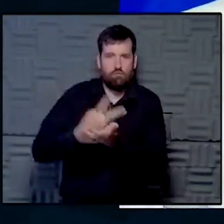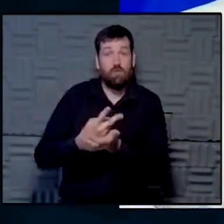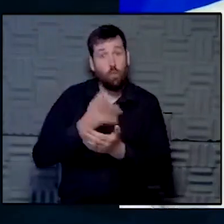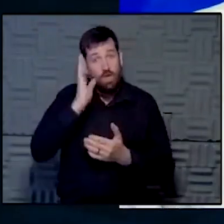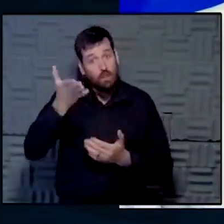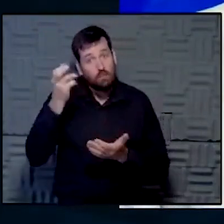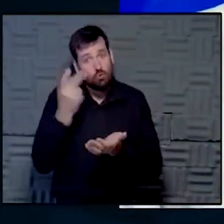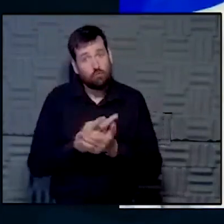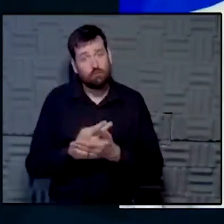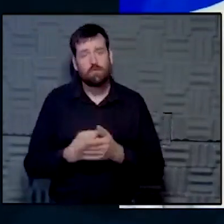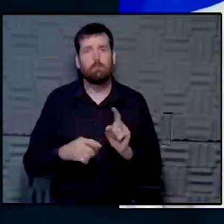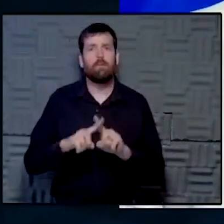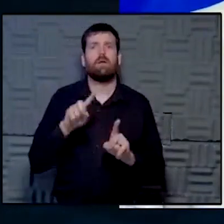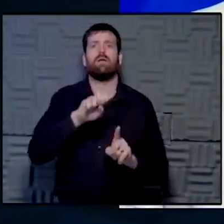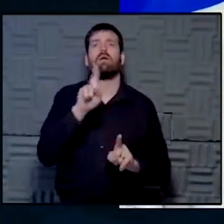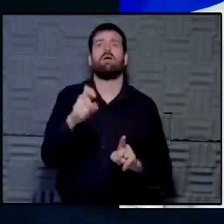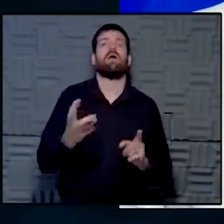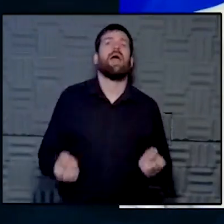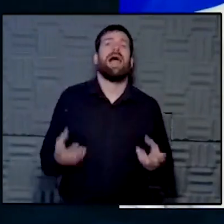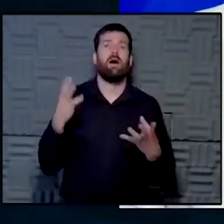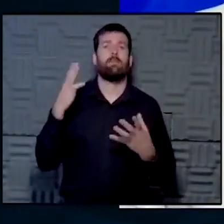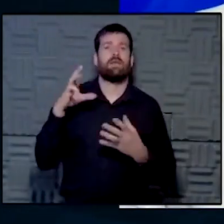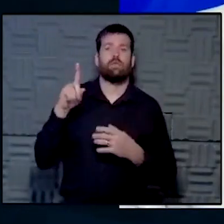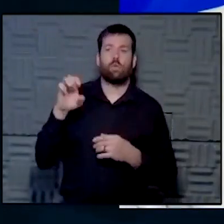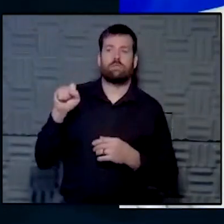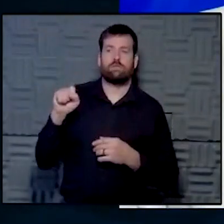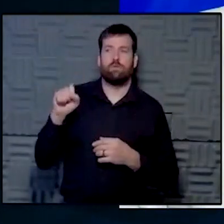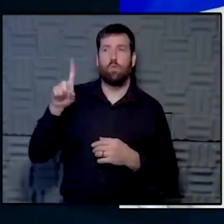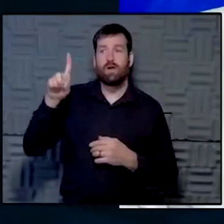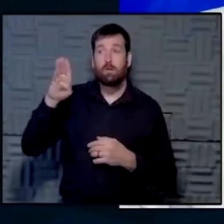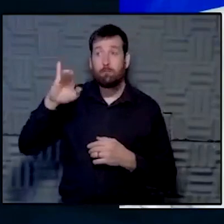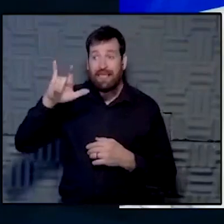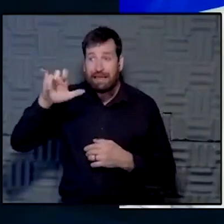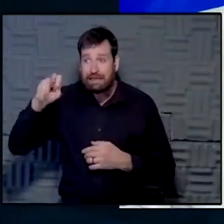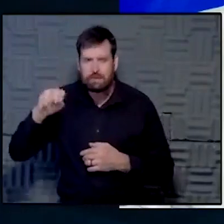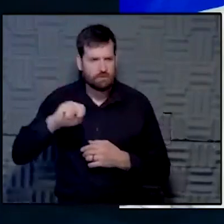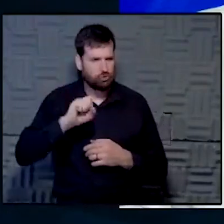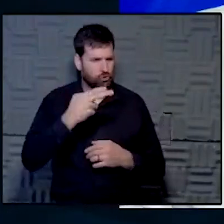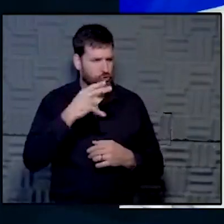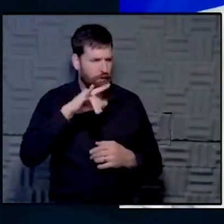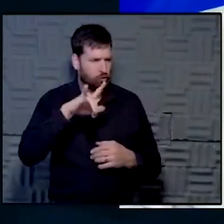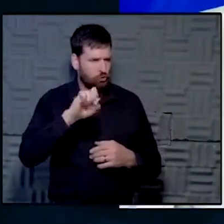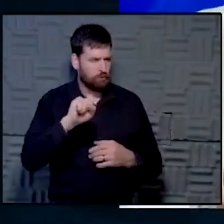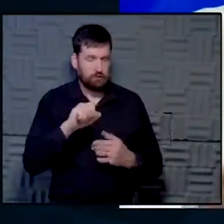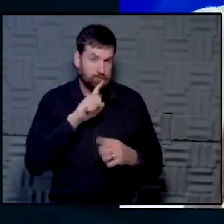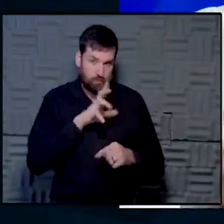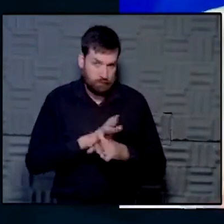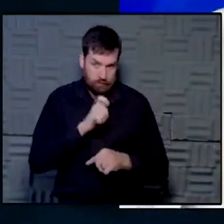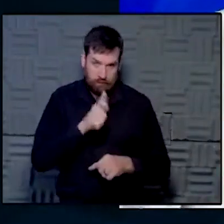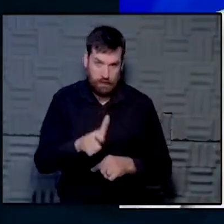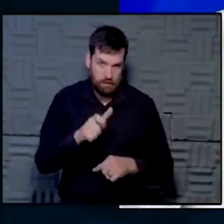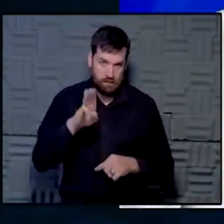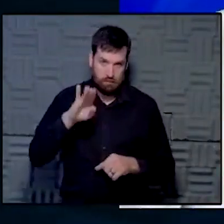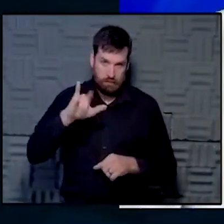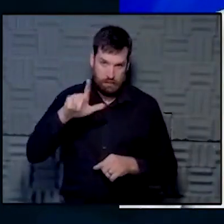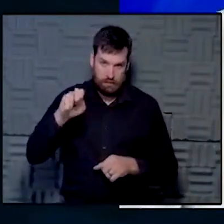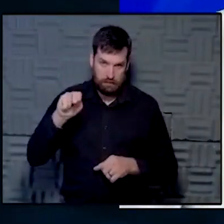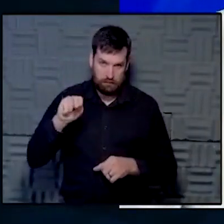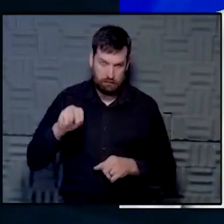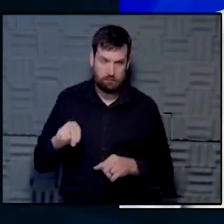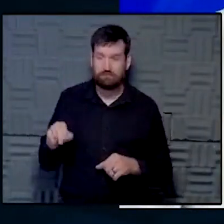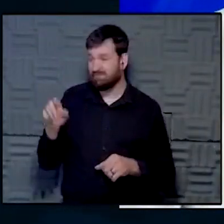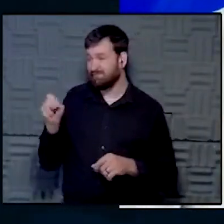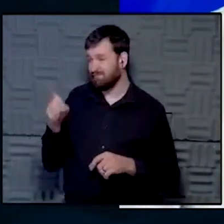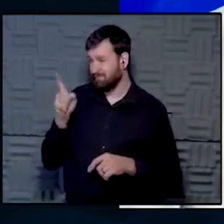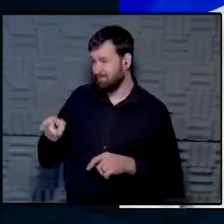approved. The question is, how many doses have you get? 1 billion. How many doses did Shingrix have? I promise you it wasn't 1 billion. Yeah, and